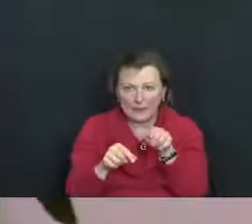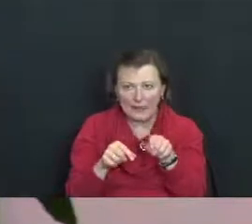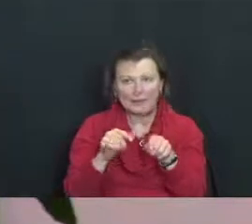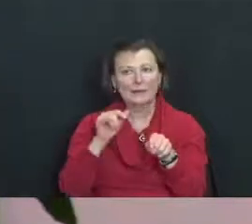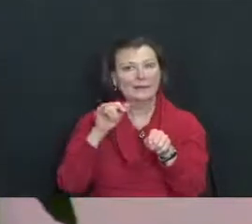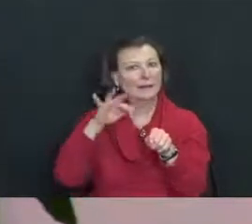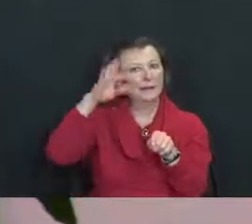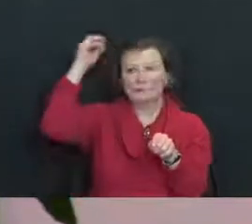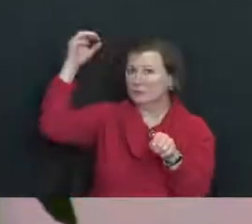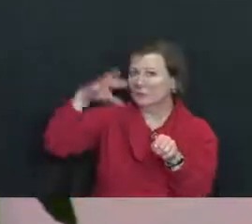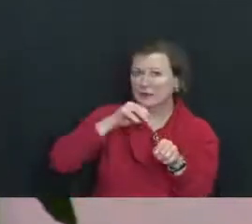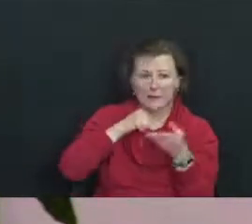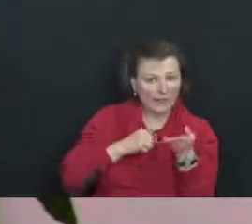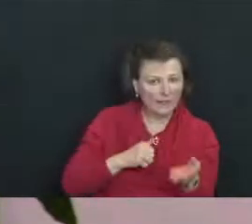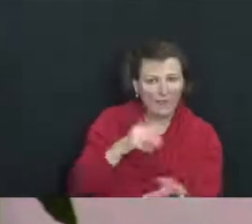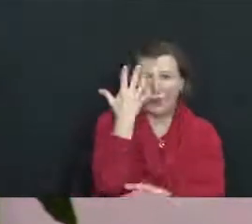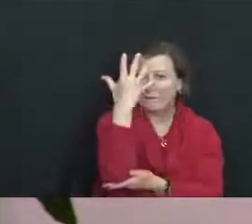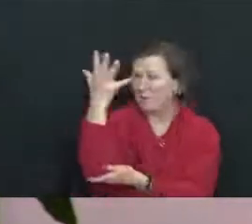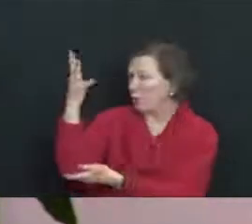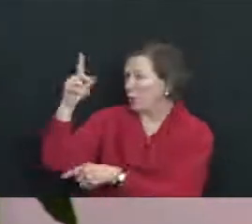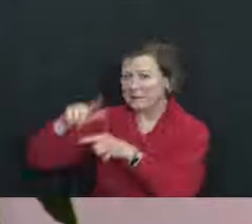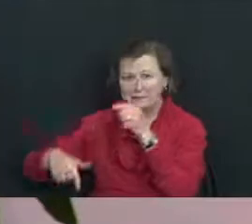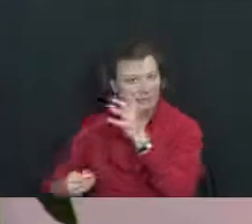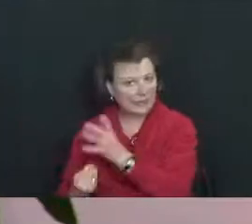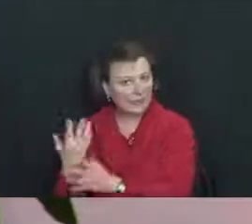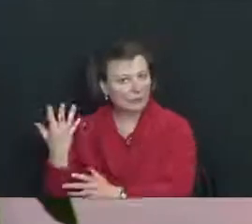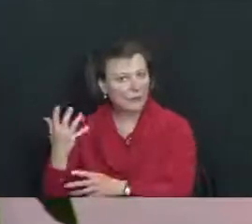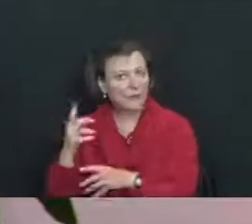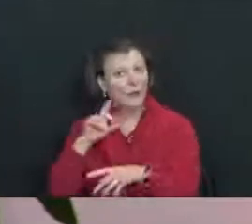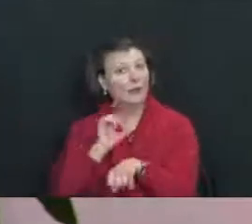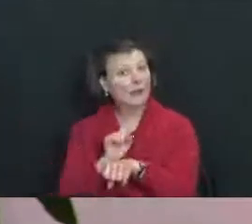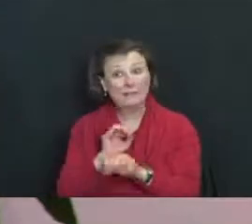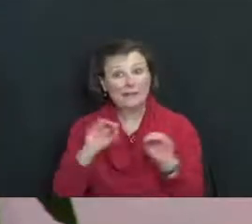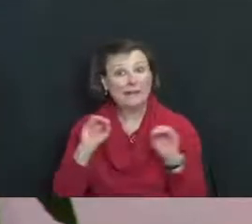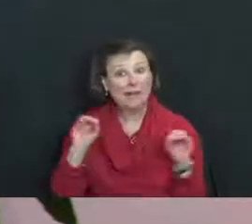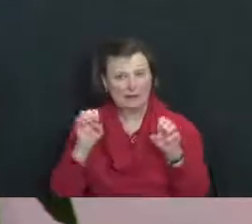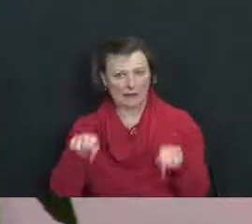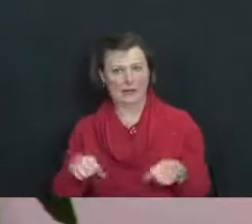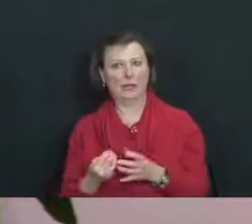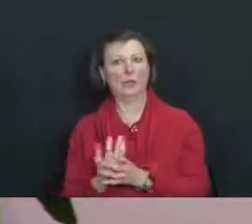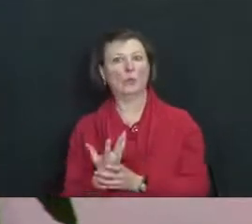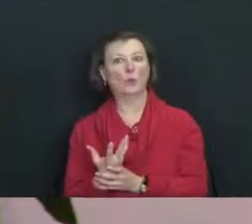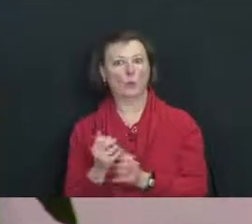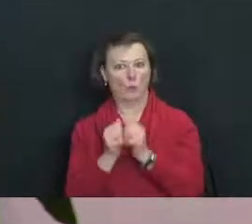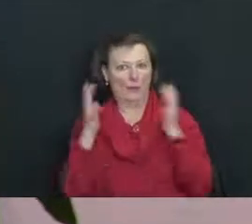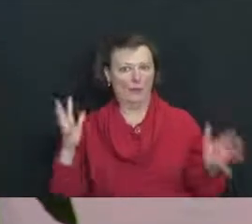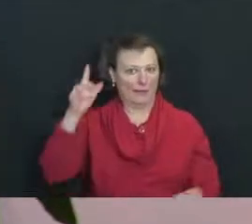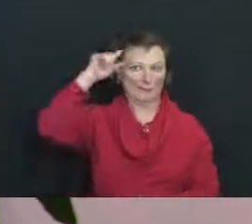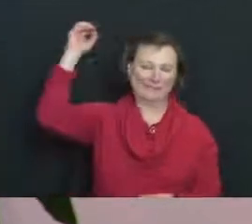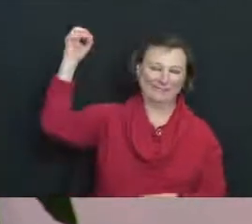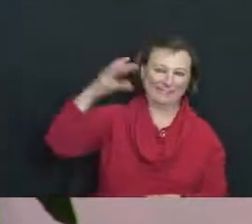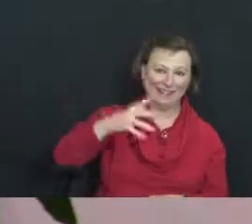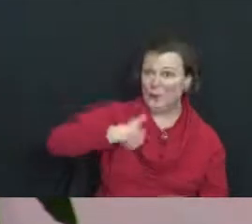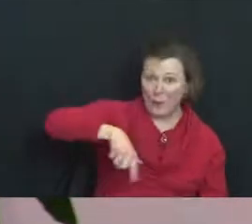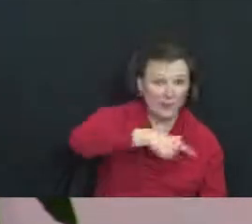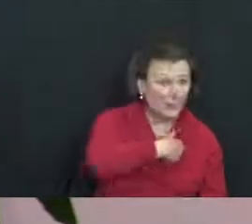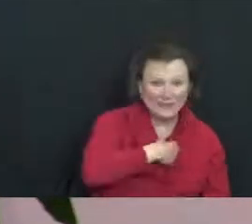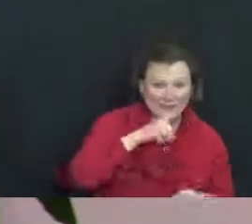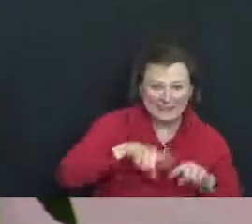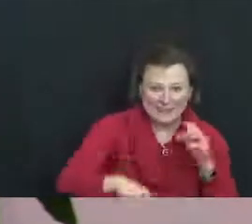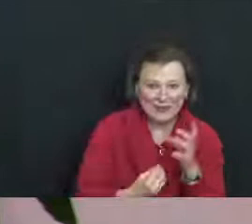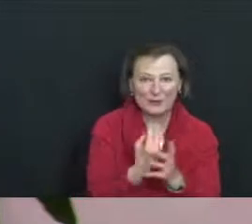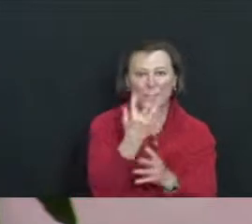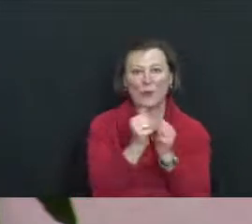not there, the forest cannot grow. In fact, nothing can grow. Even we cannot grow without